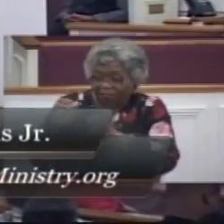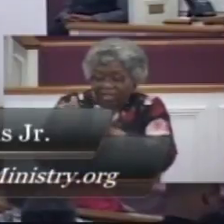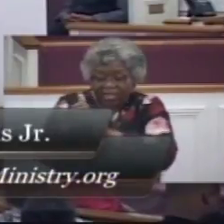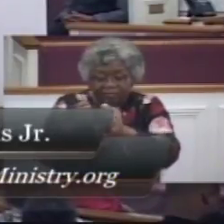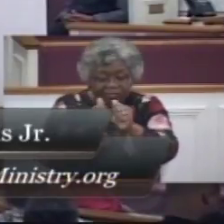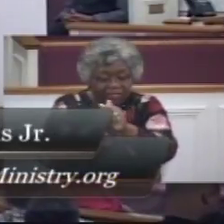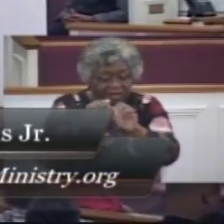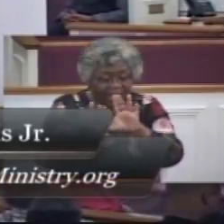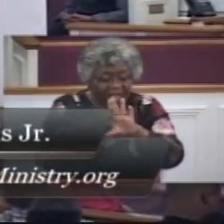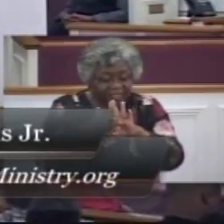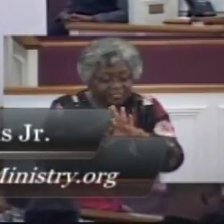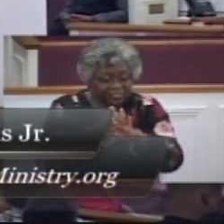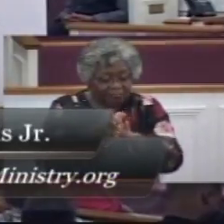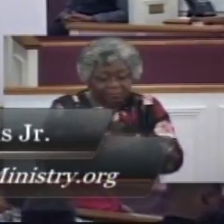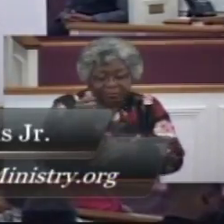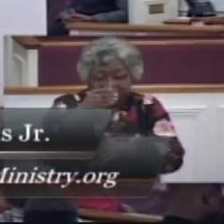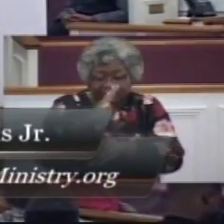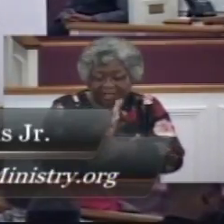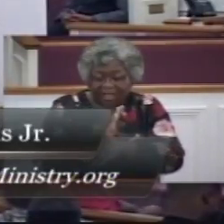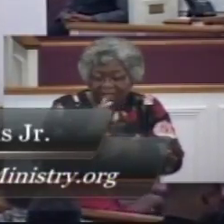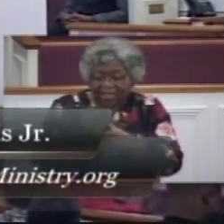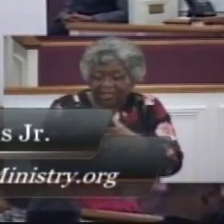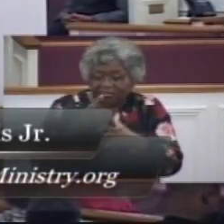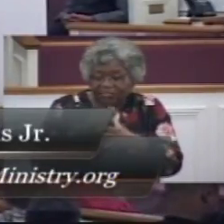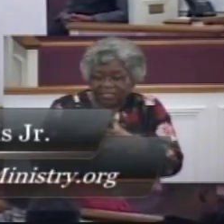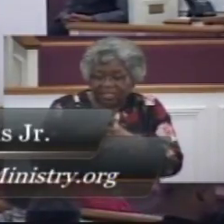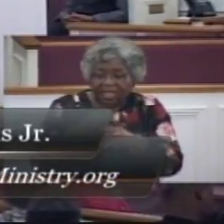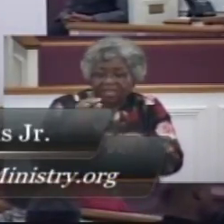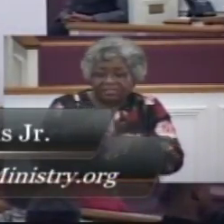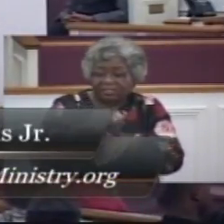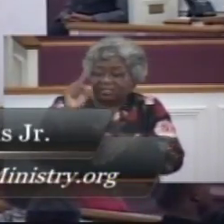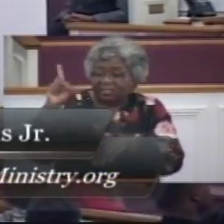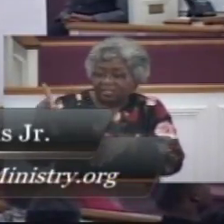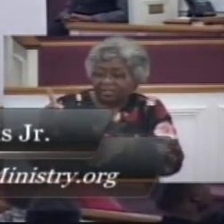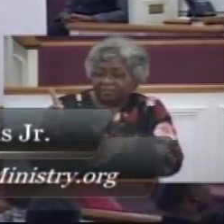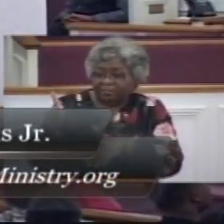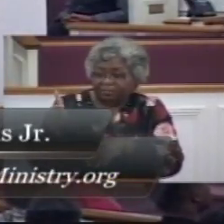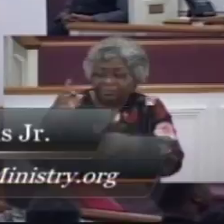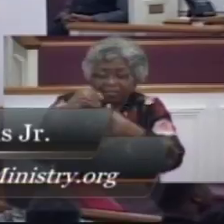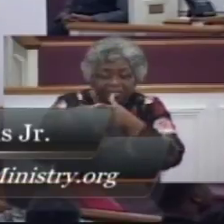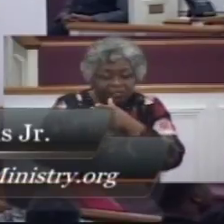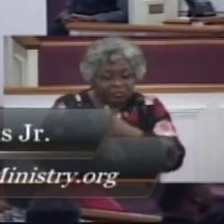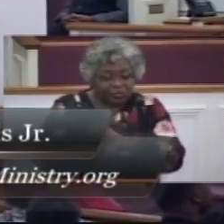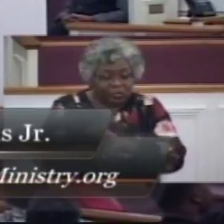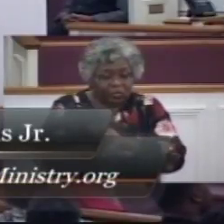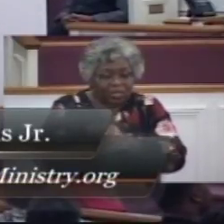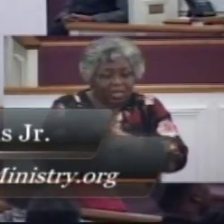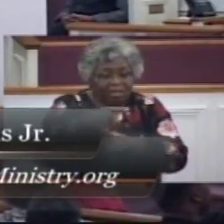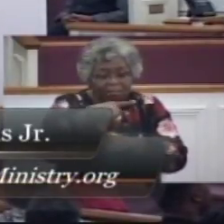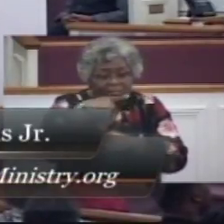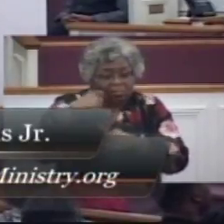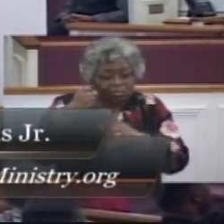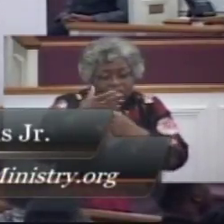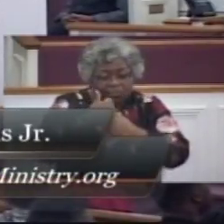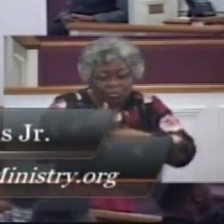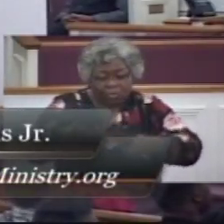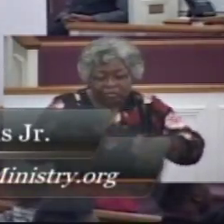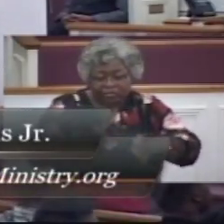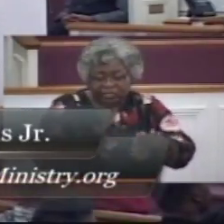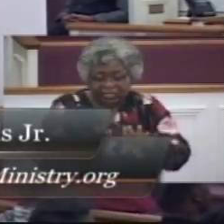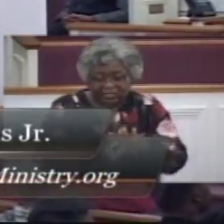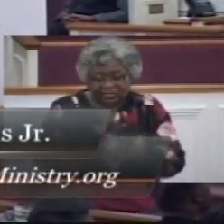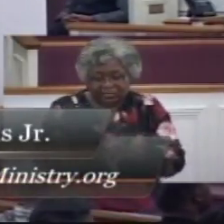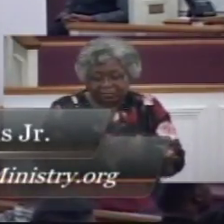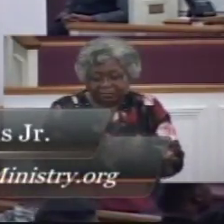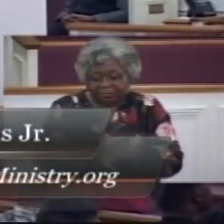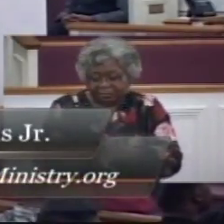the closet. God then sent him out into the wilderness. He goes out